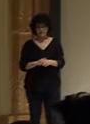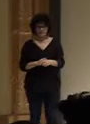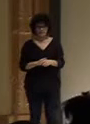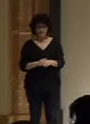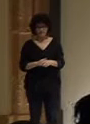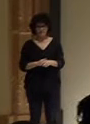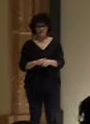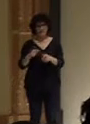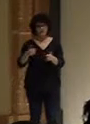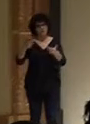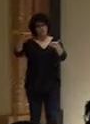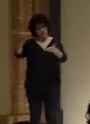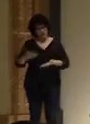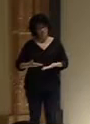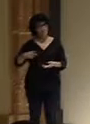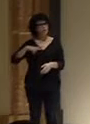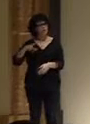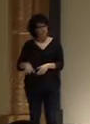Bem-vindo, welcome.